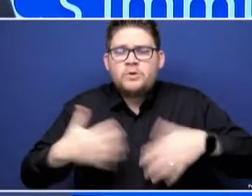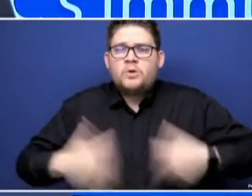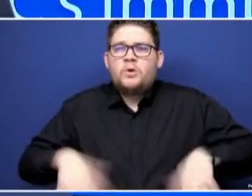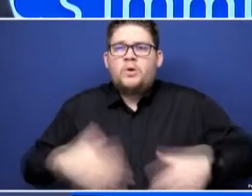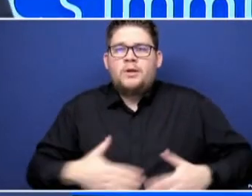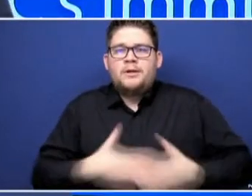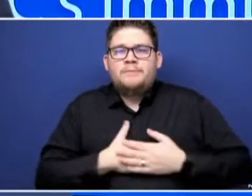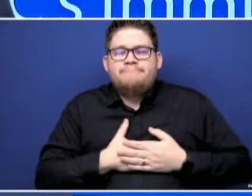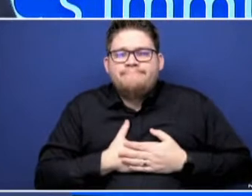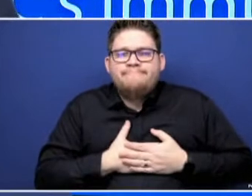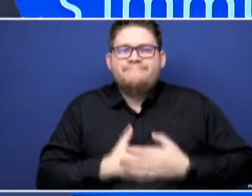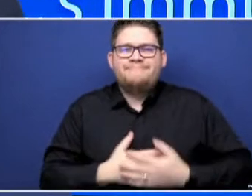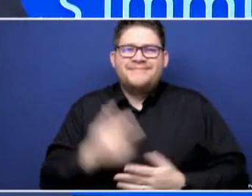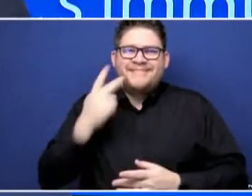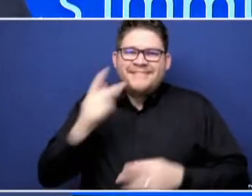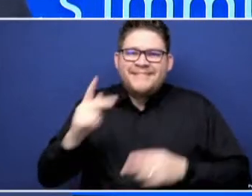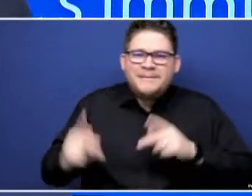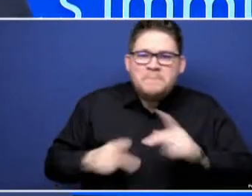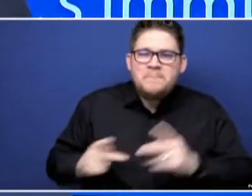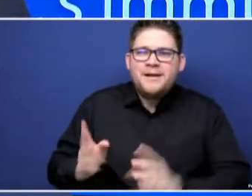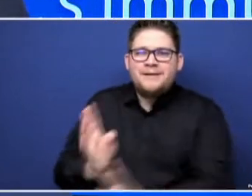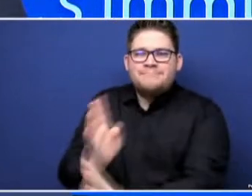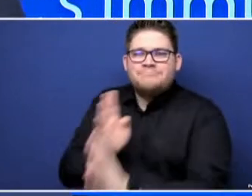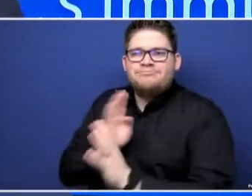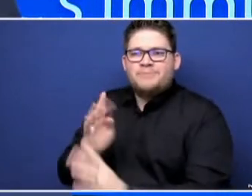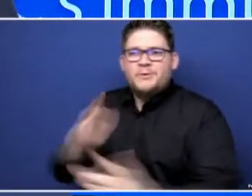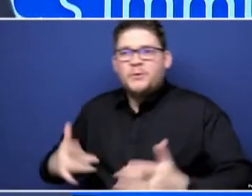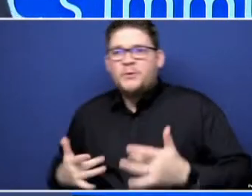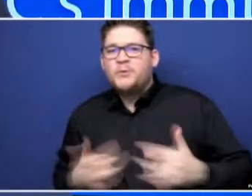The public health orders are not there to be punitive. They're